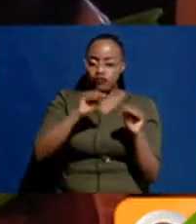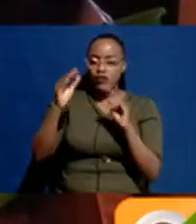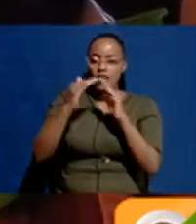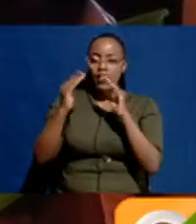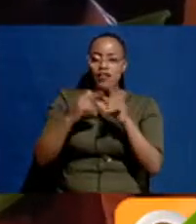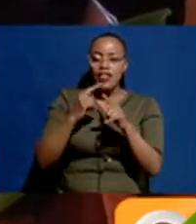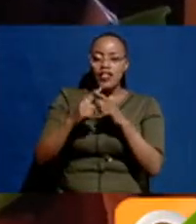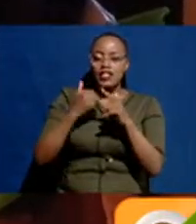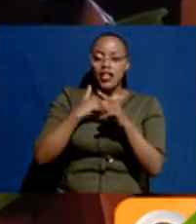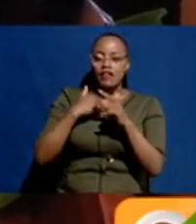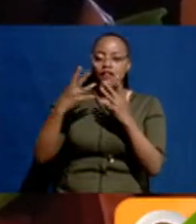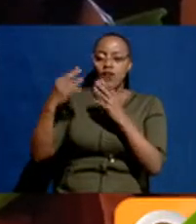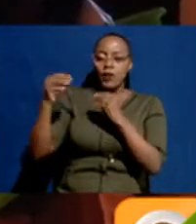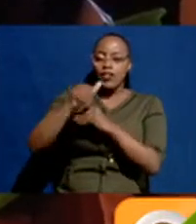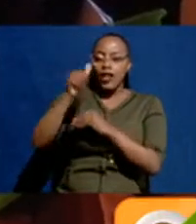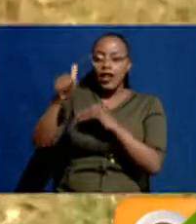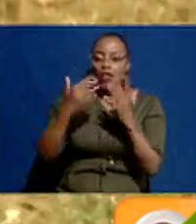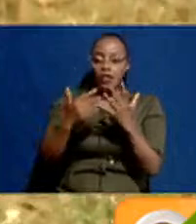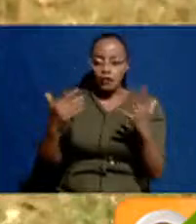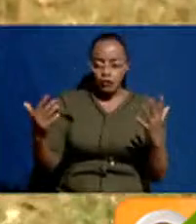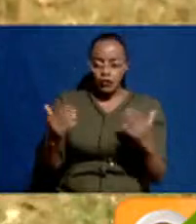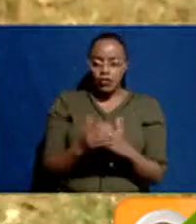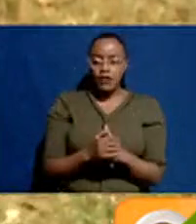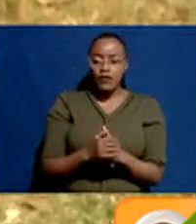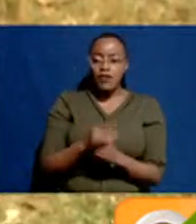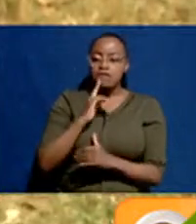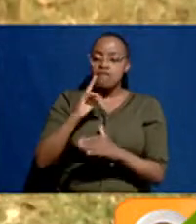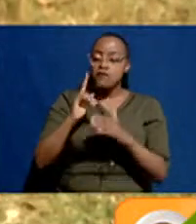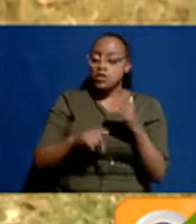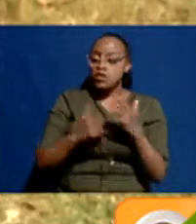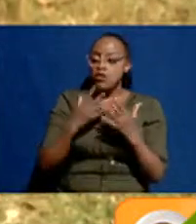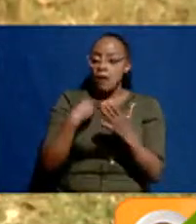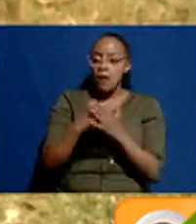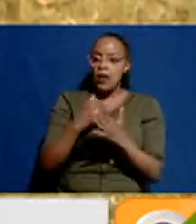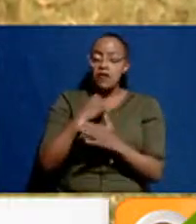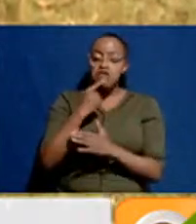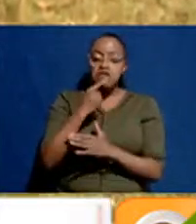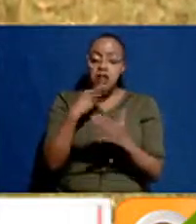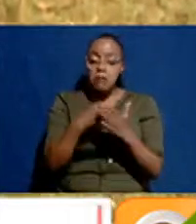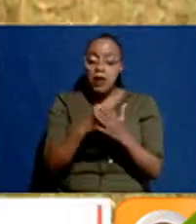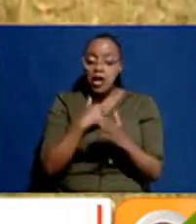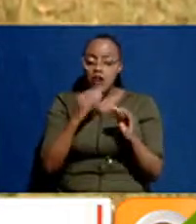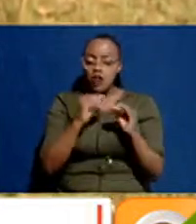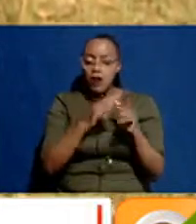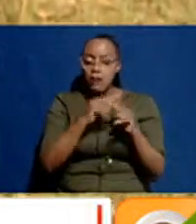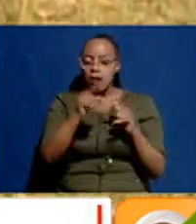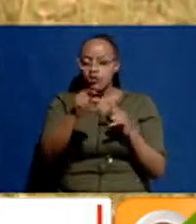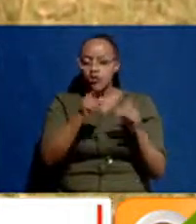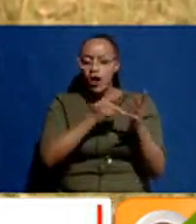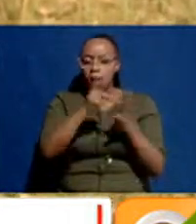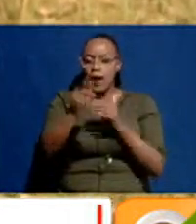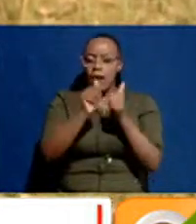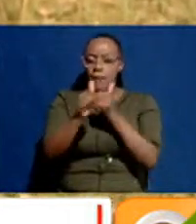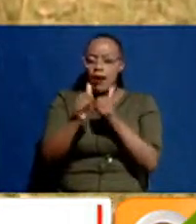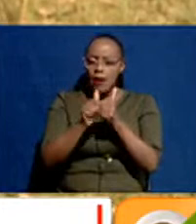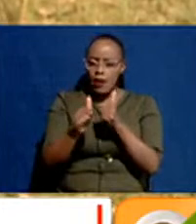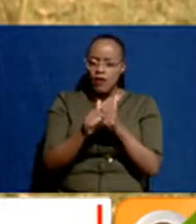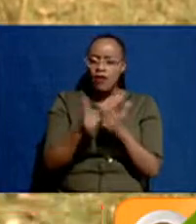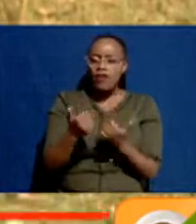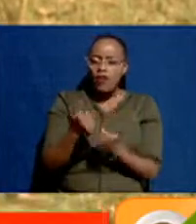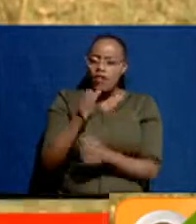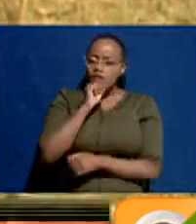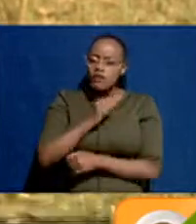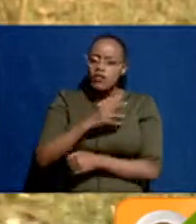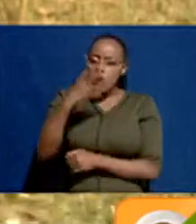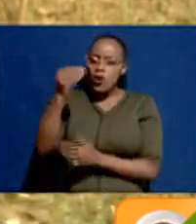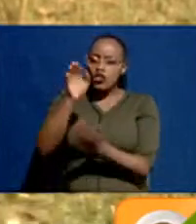before taking off with other valuables. Niwaambia hakuna pesa, wakaniuliza unasema una pesa na unanunua mahindi. Simusa alikuwa